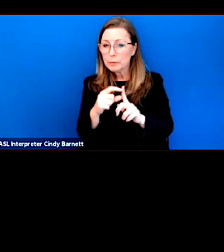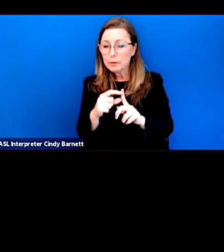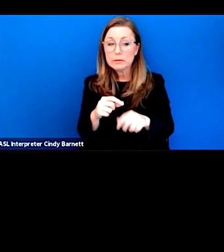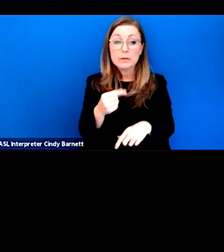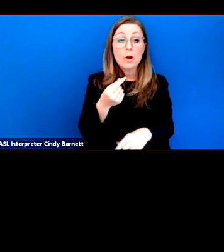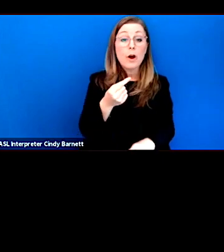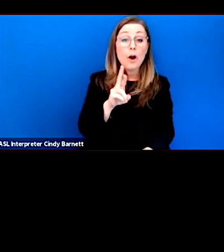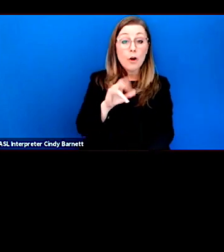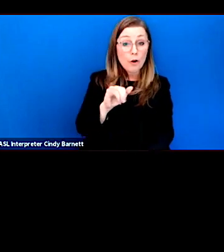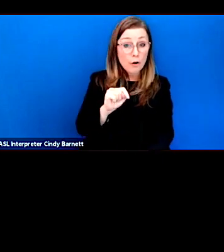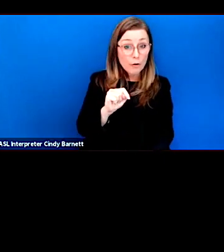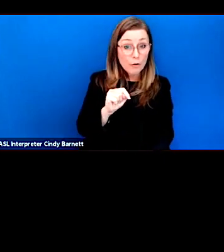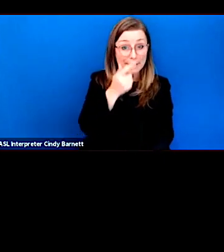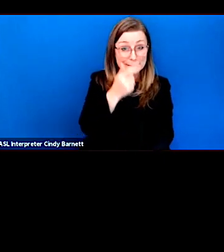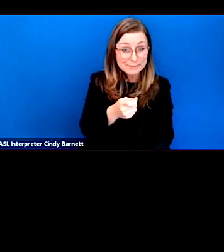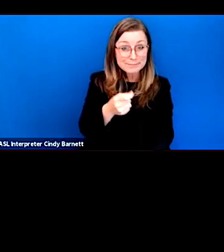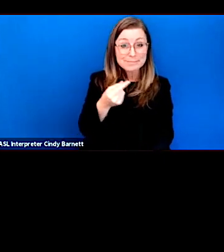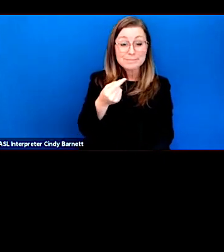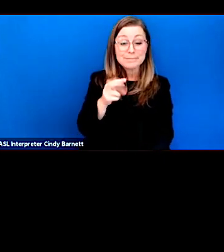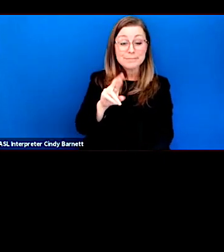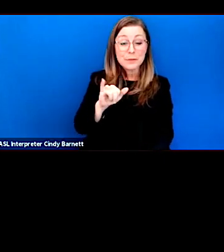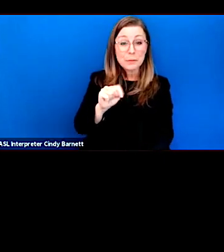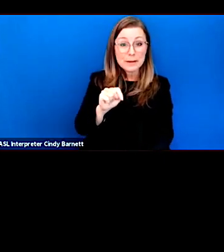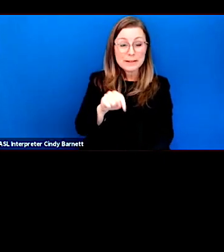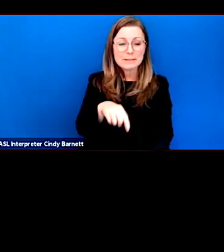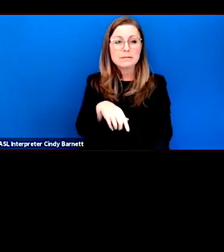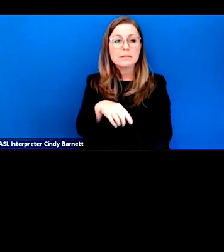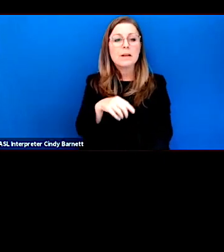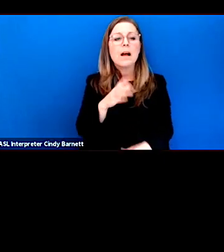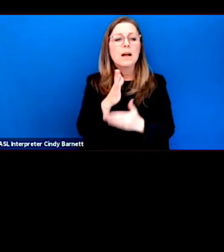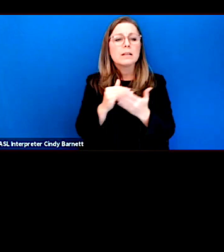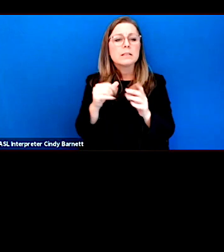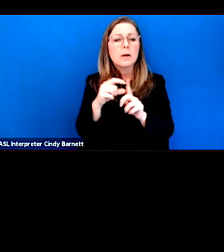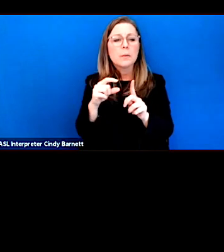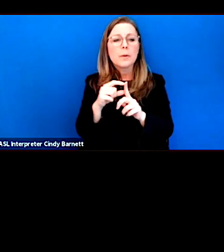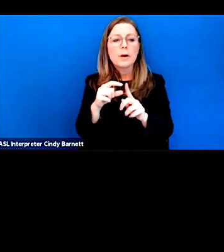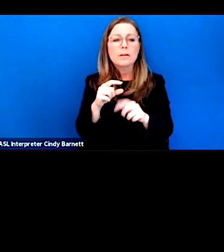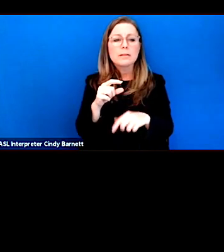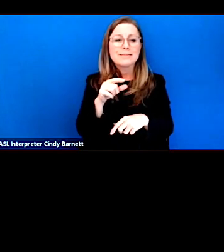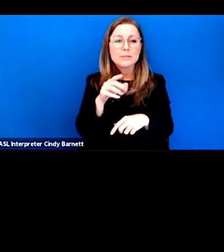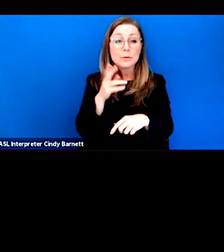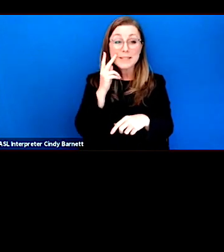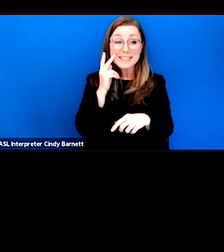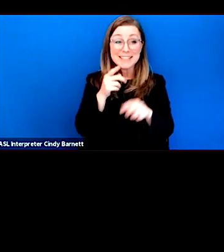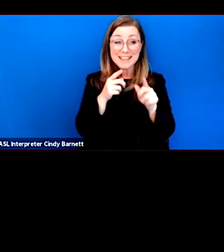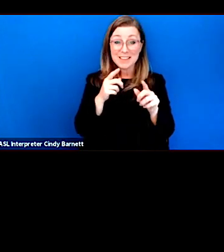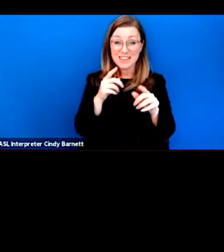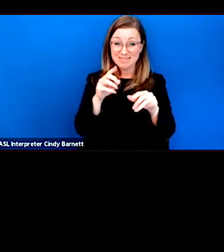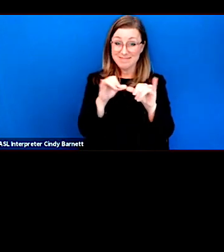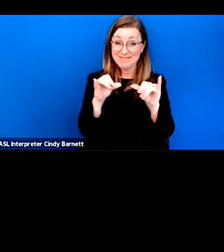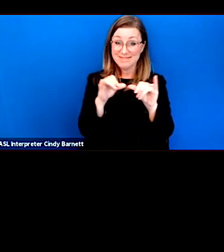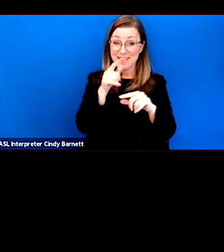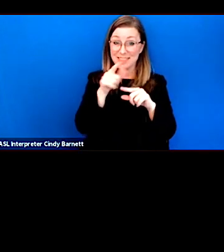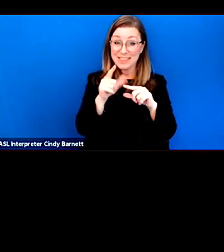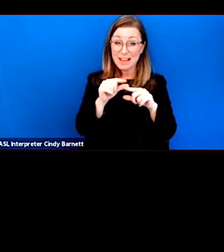also words that appear in smaller fonts. That means that fewer people considered them to be good